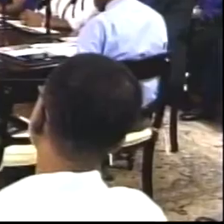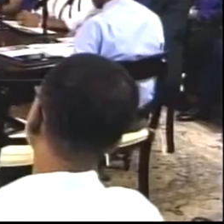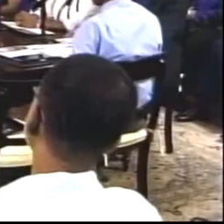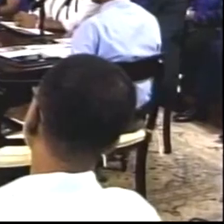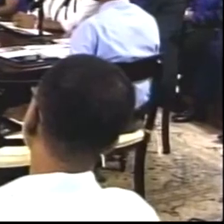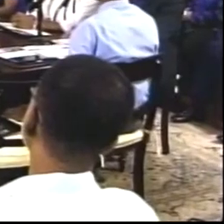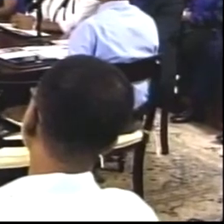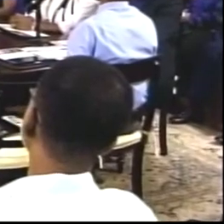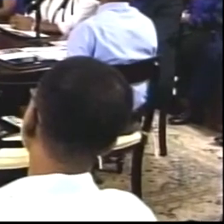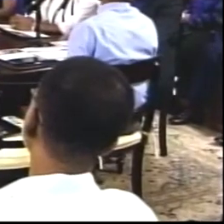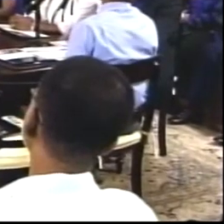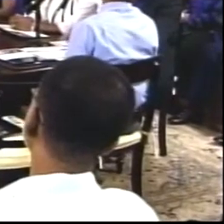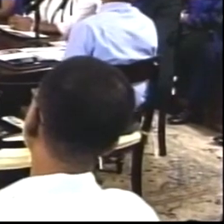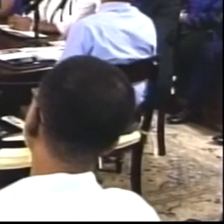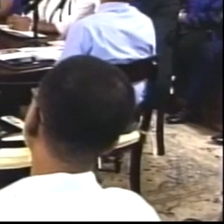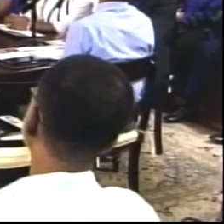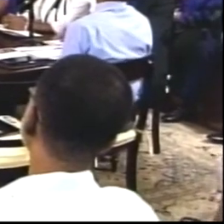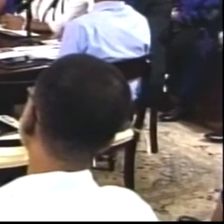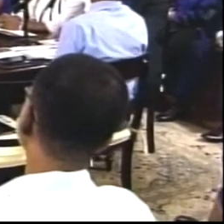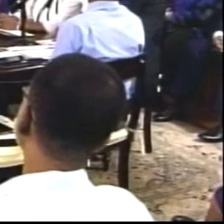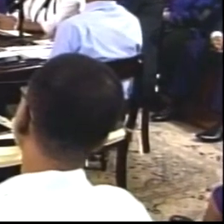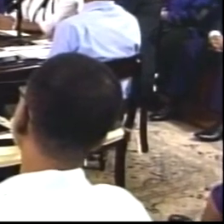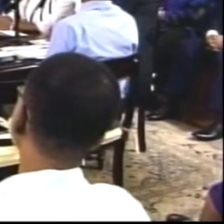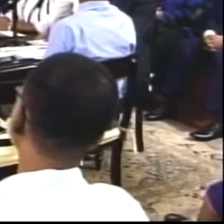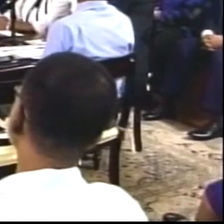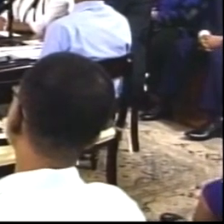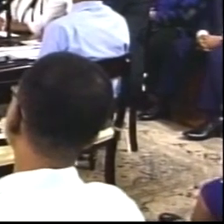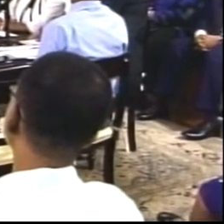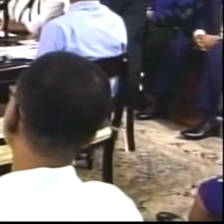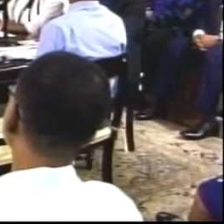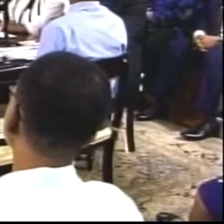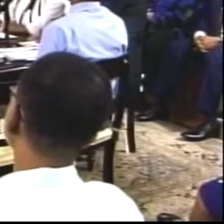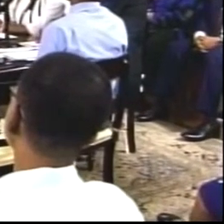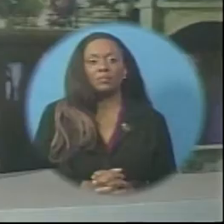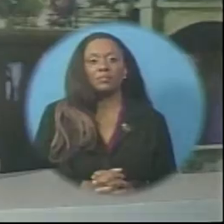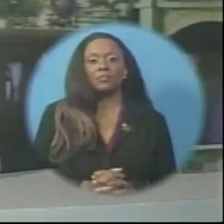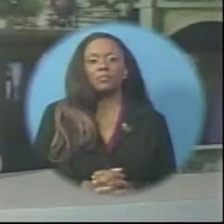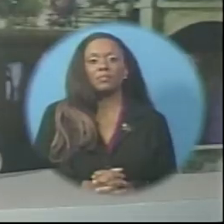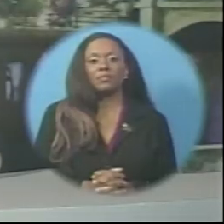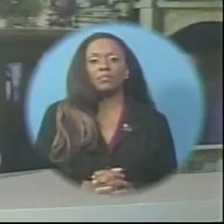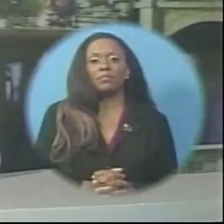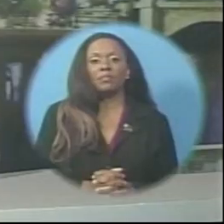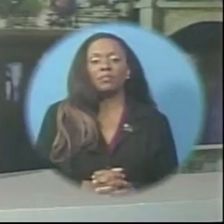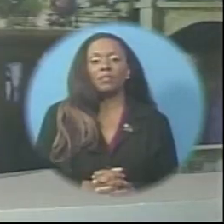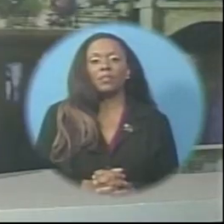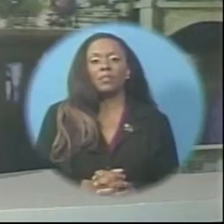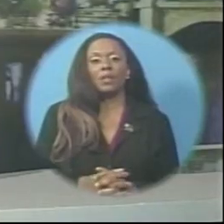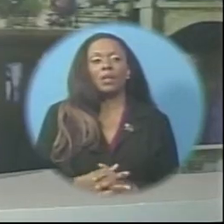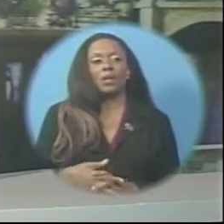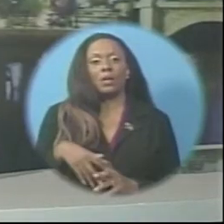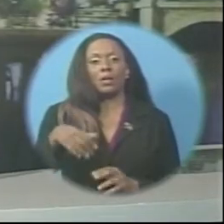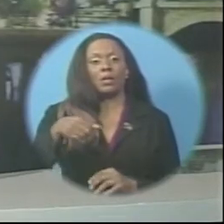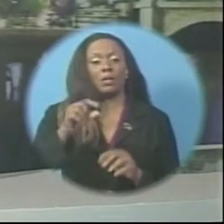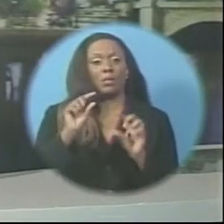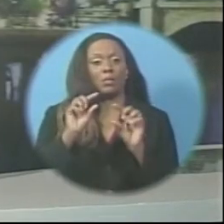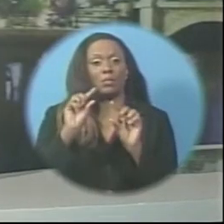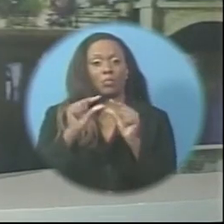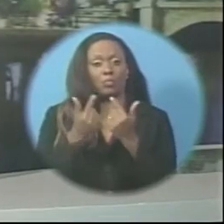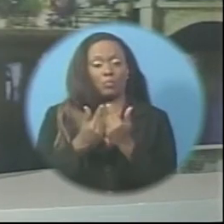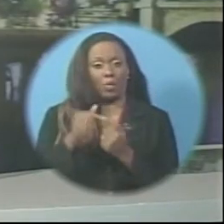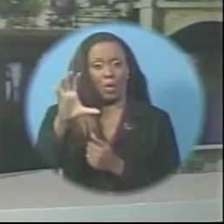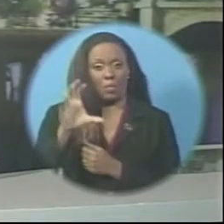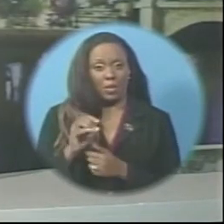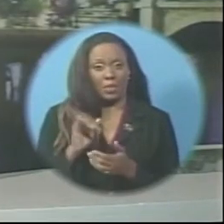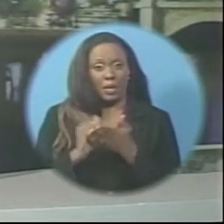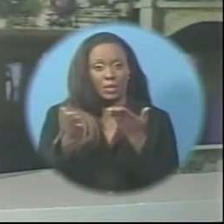Let's celebrate. Shane Jones, CBC News. A public entity that's been serving Barbados